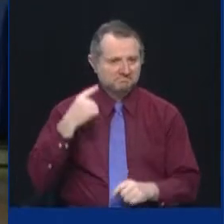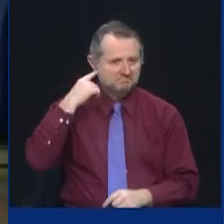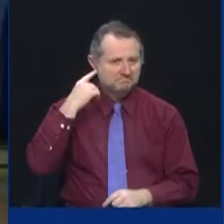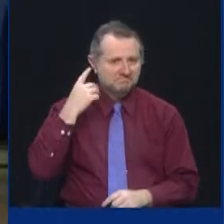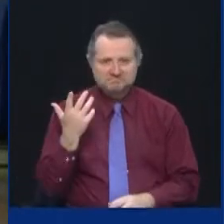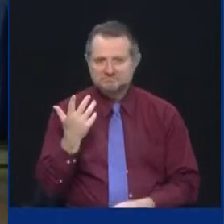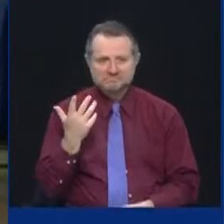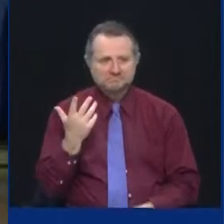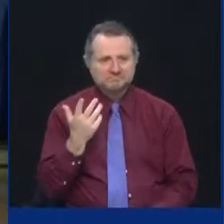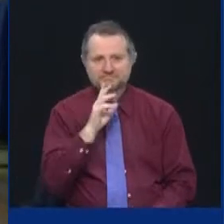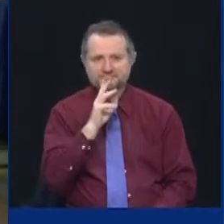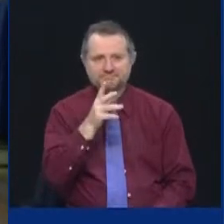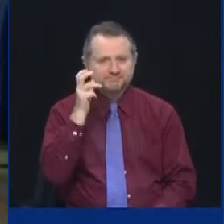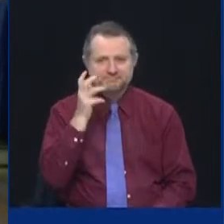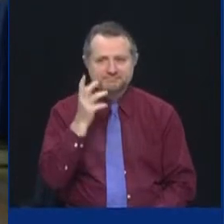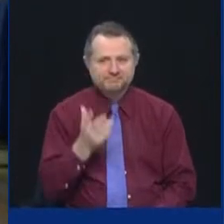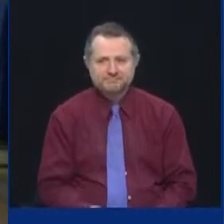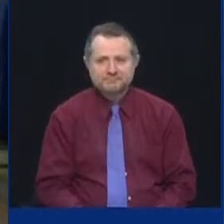Recently announced